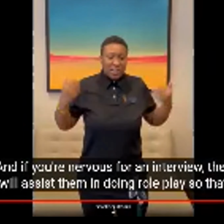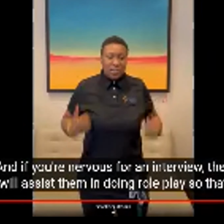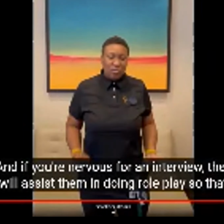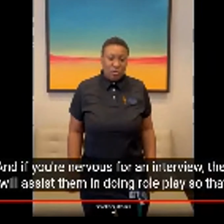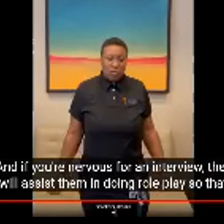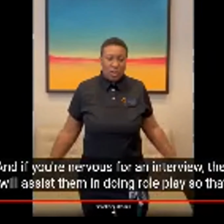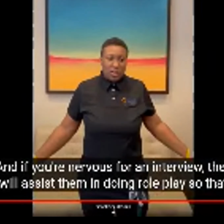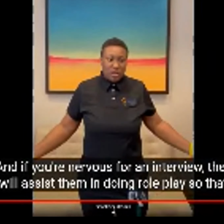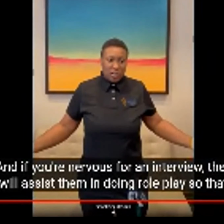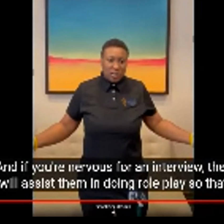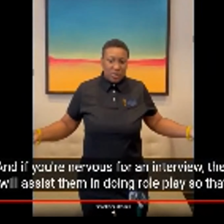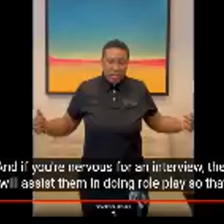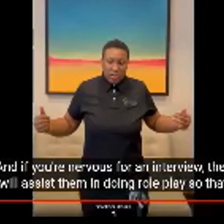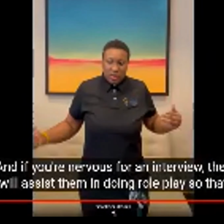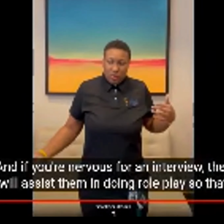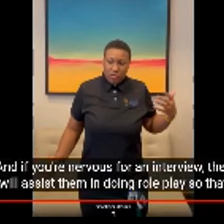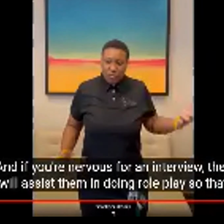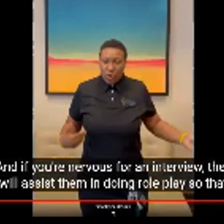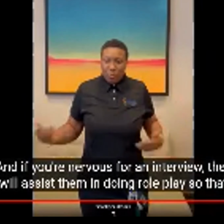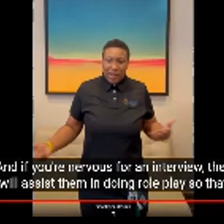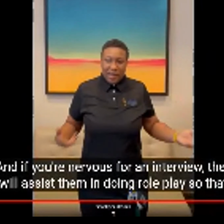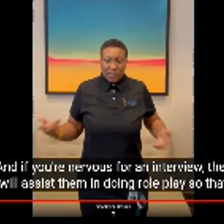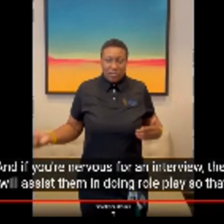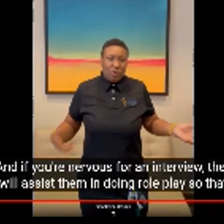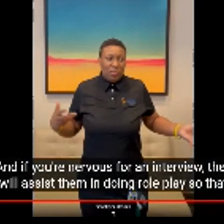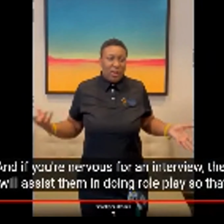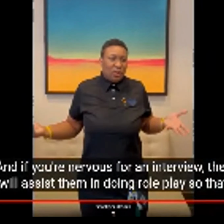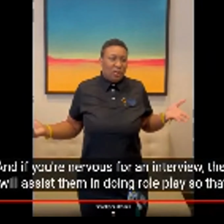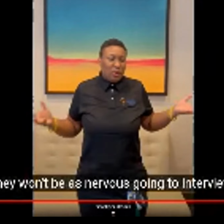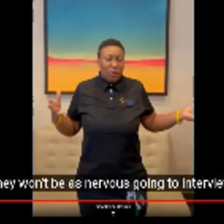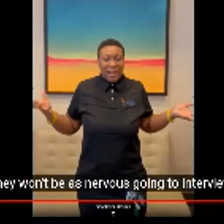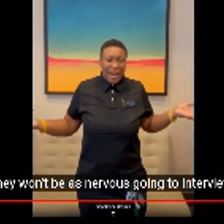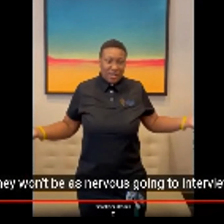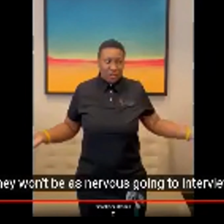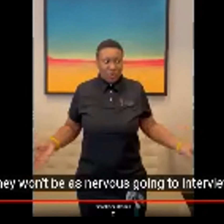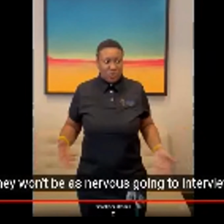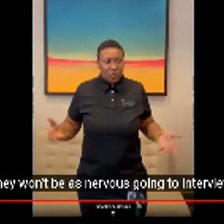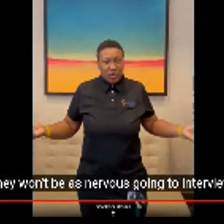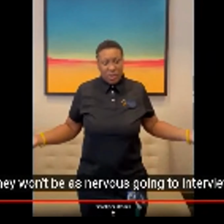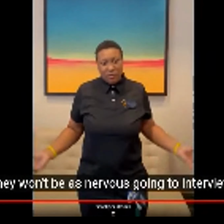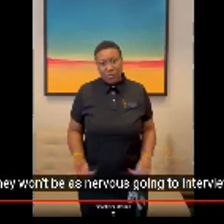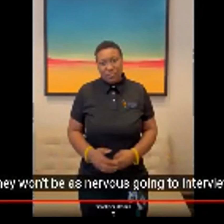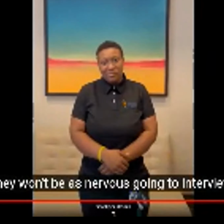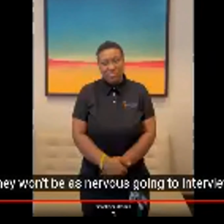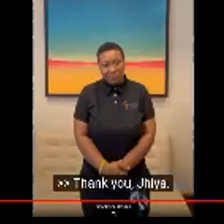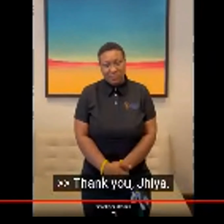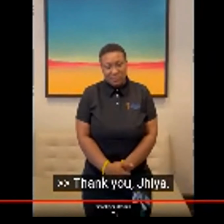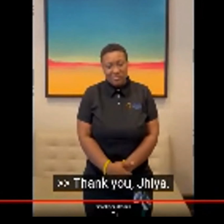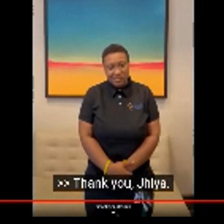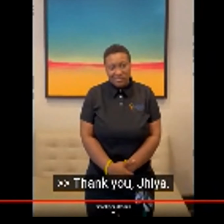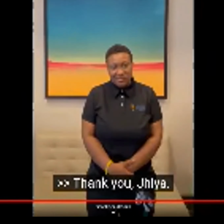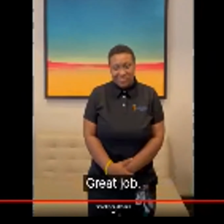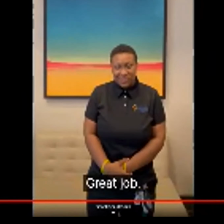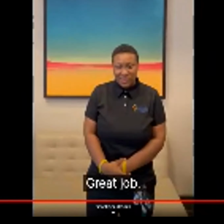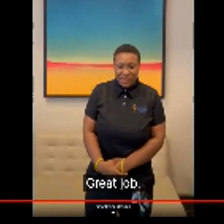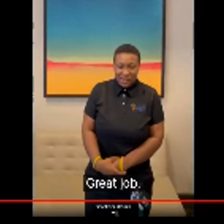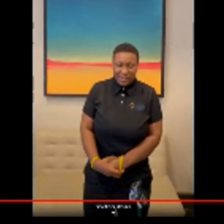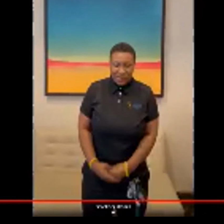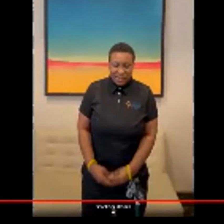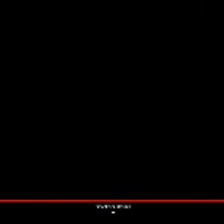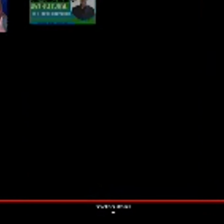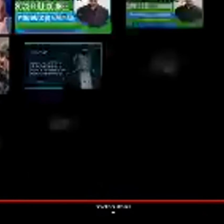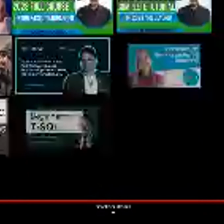always system on doing role playing, so they won't be as nervous to go on an interview. Thank you, Jaya.